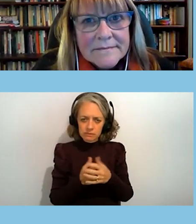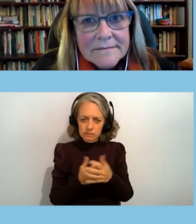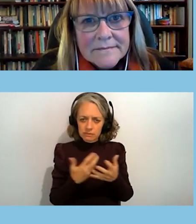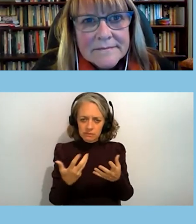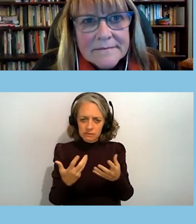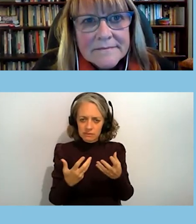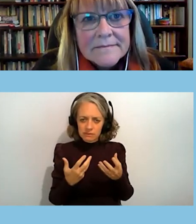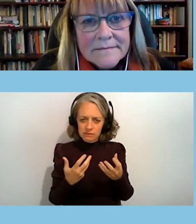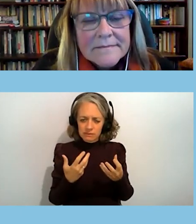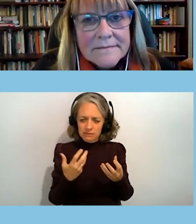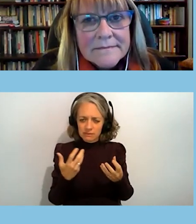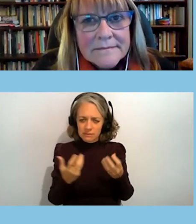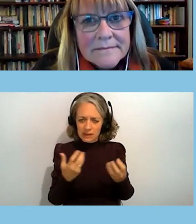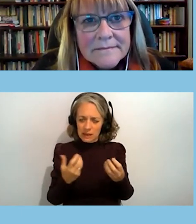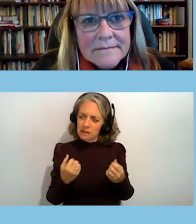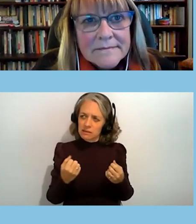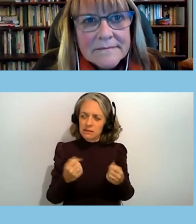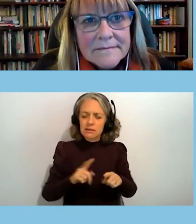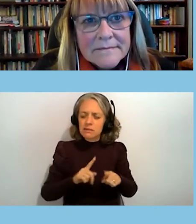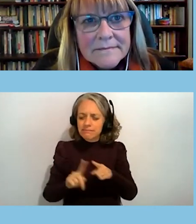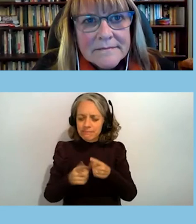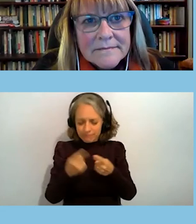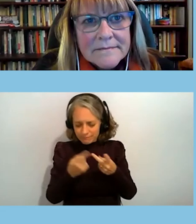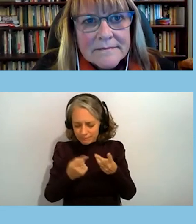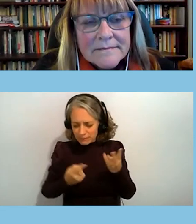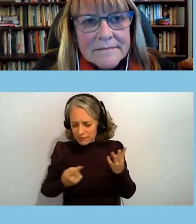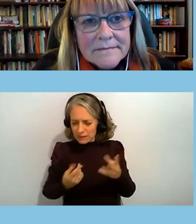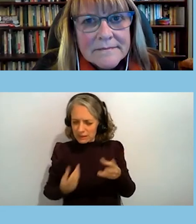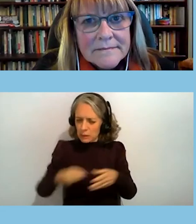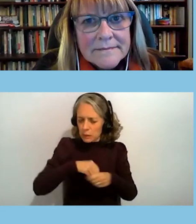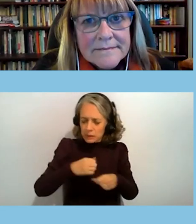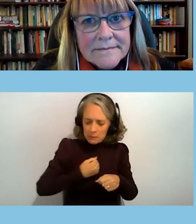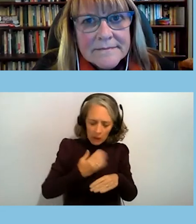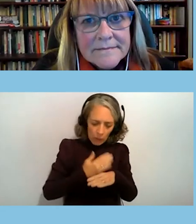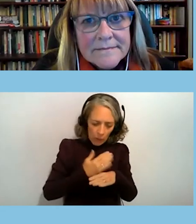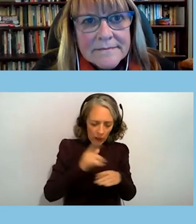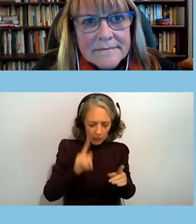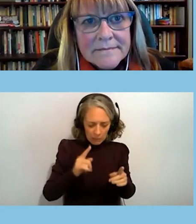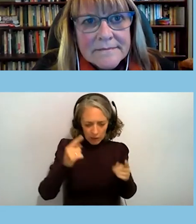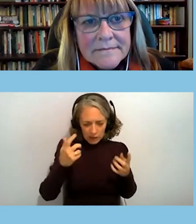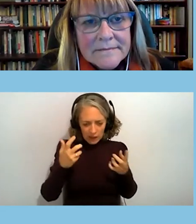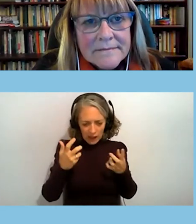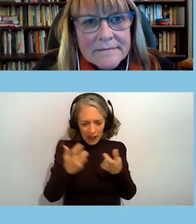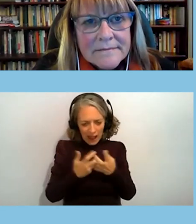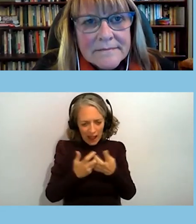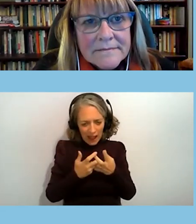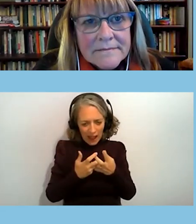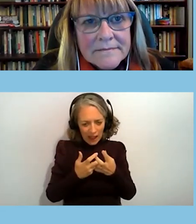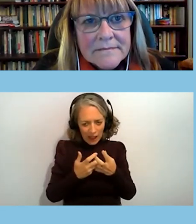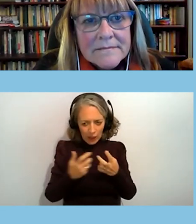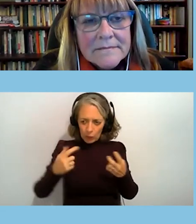about this in other aspects of my work, is like thinking about how we might position